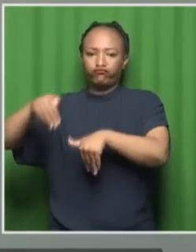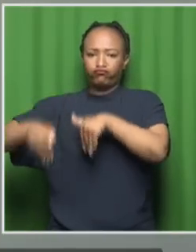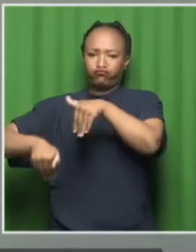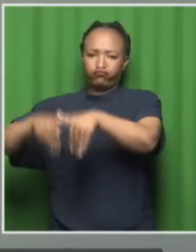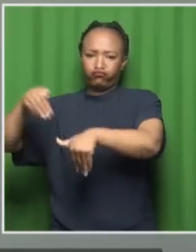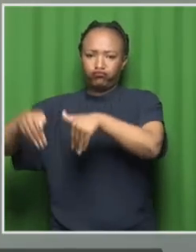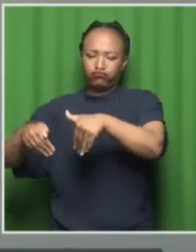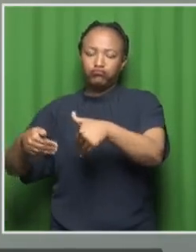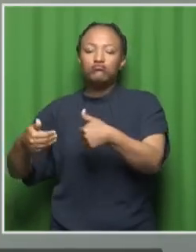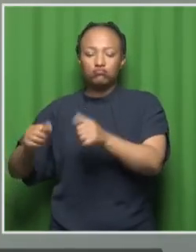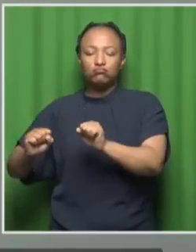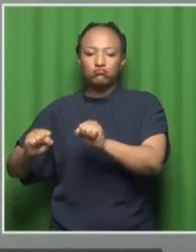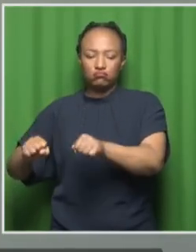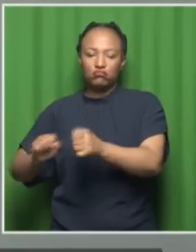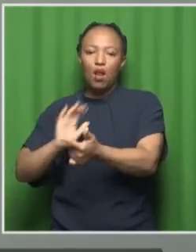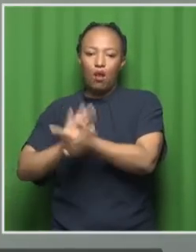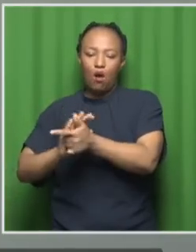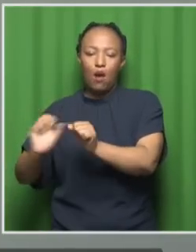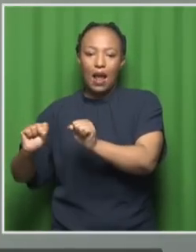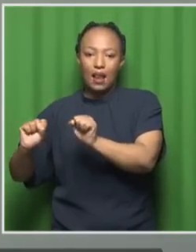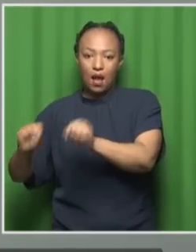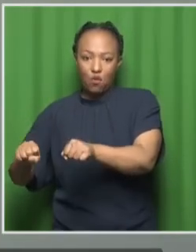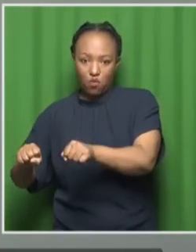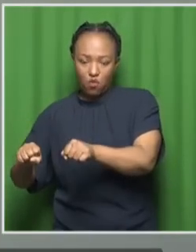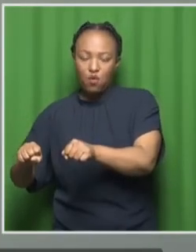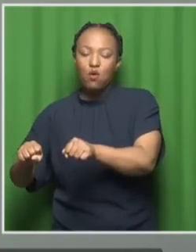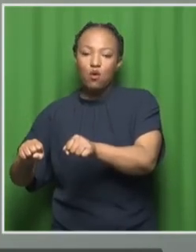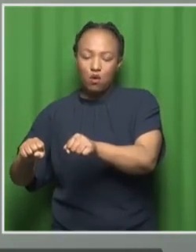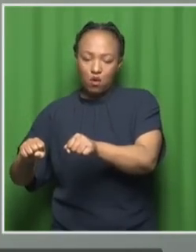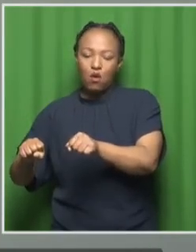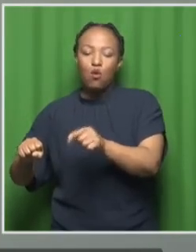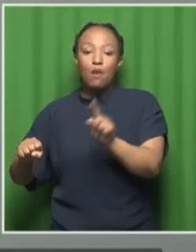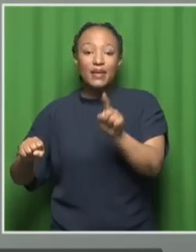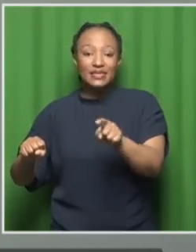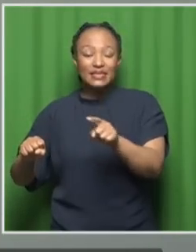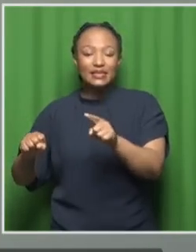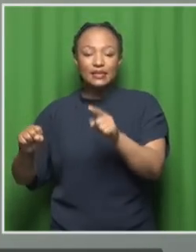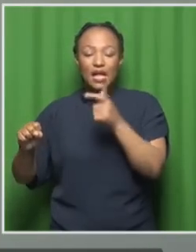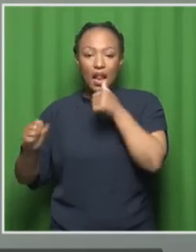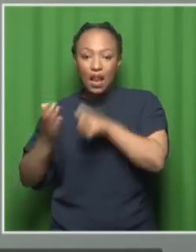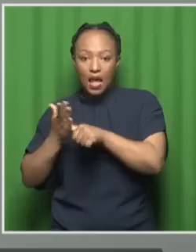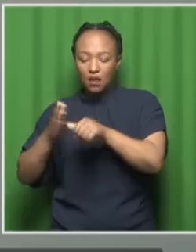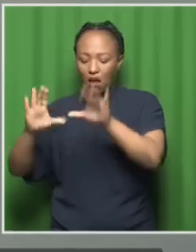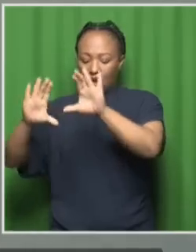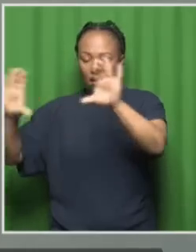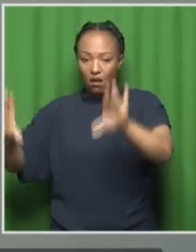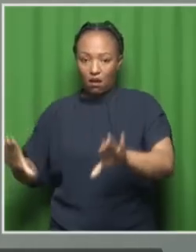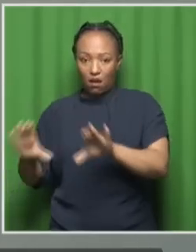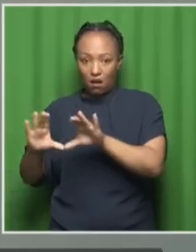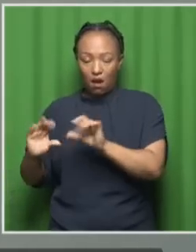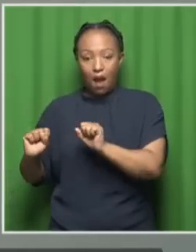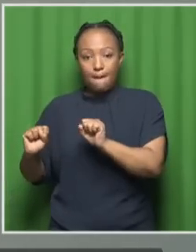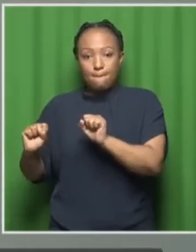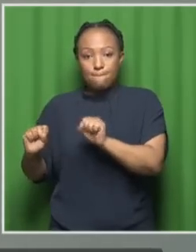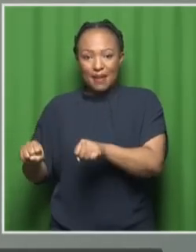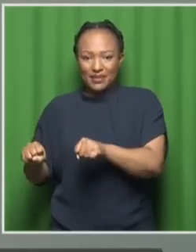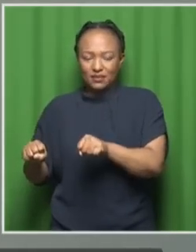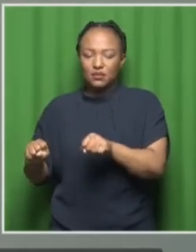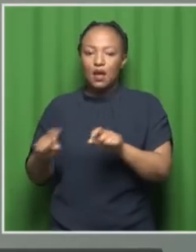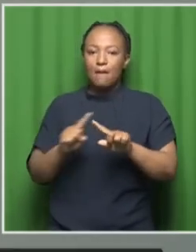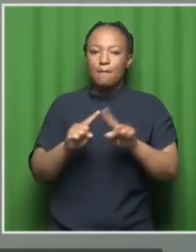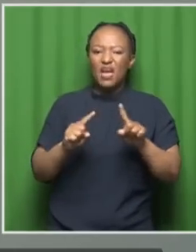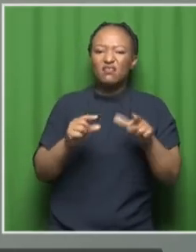can take place under the authority of a mining permit, which is not really small-scale or artisanal mining at